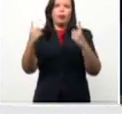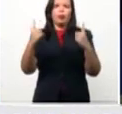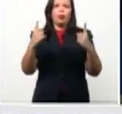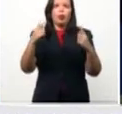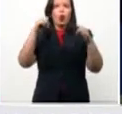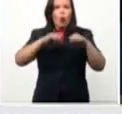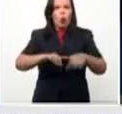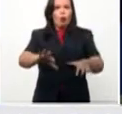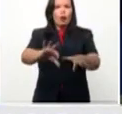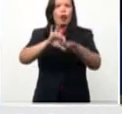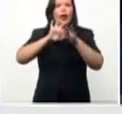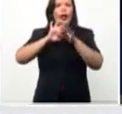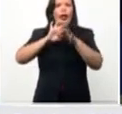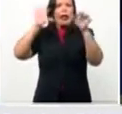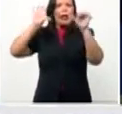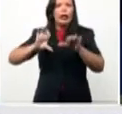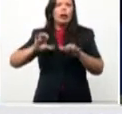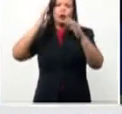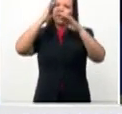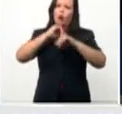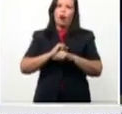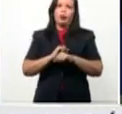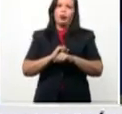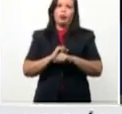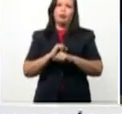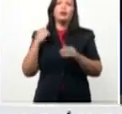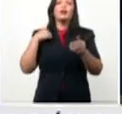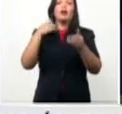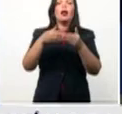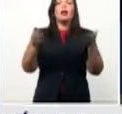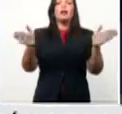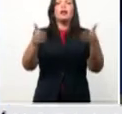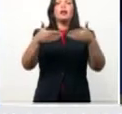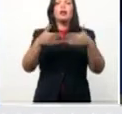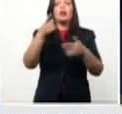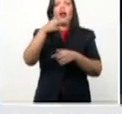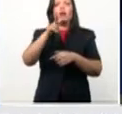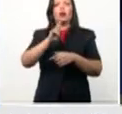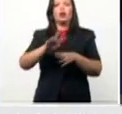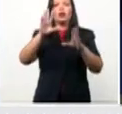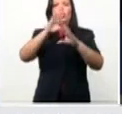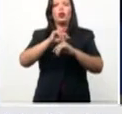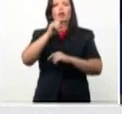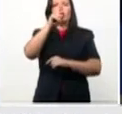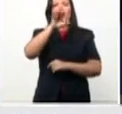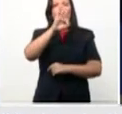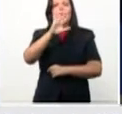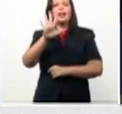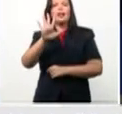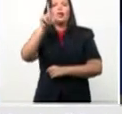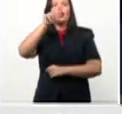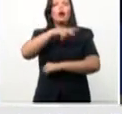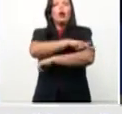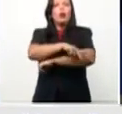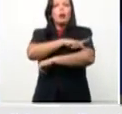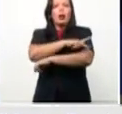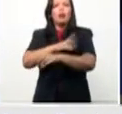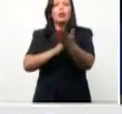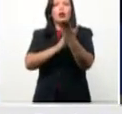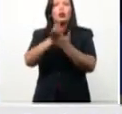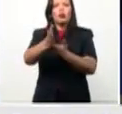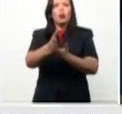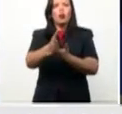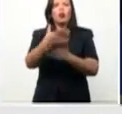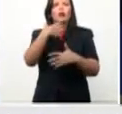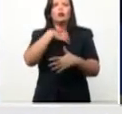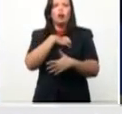Until 12 o'clock last night, 185 countries continued reporting COVID-19